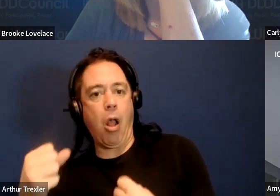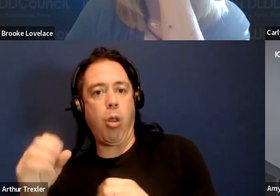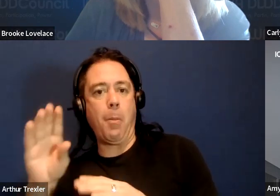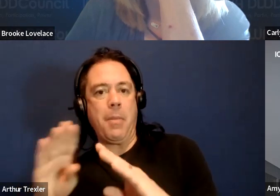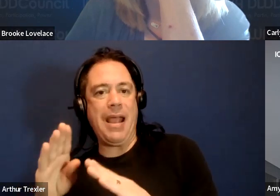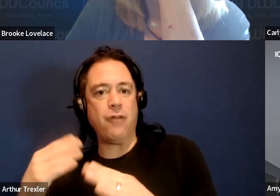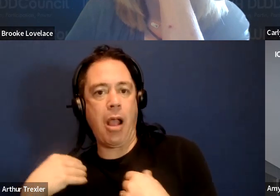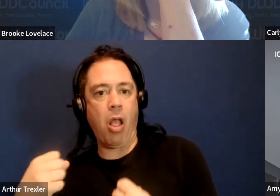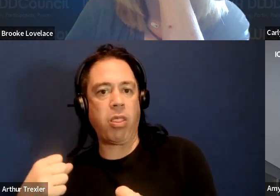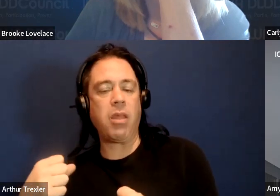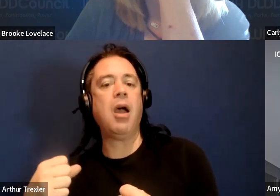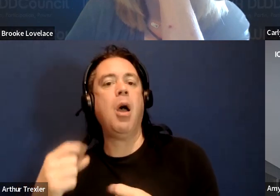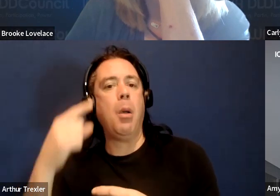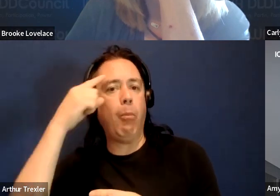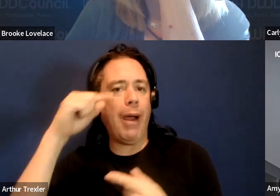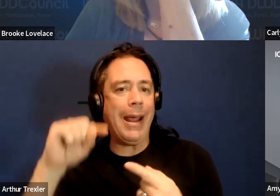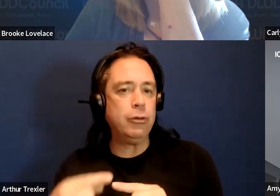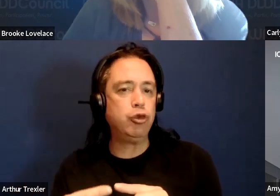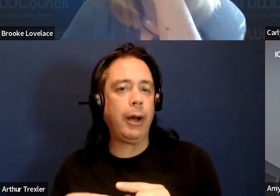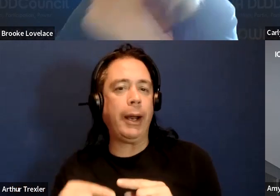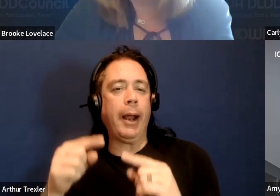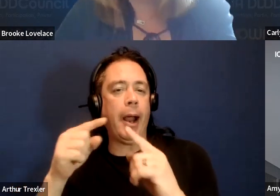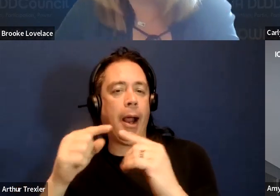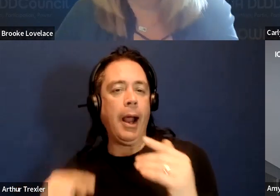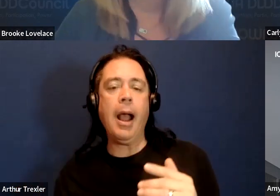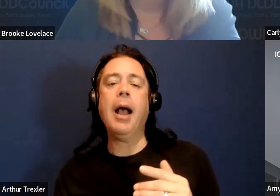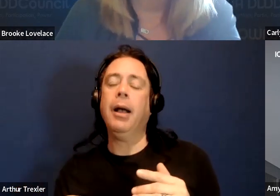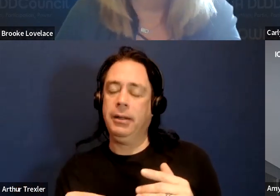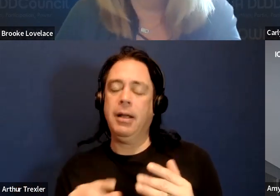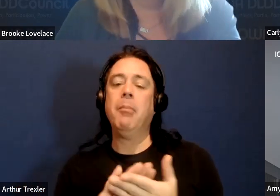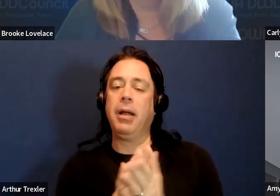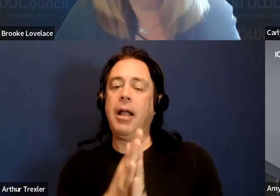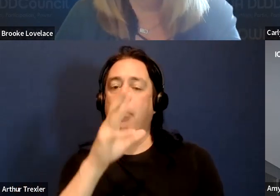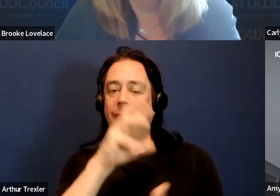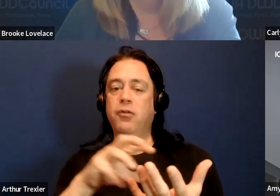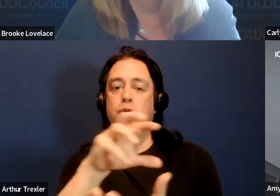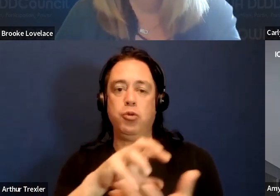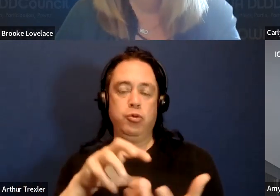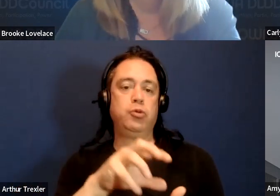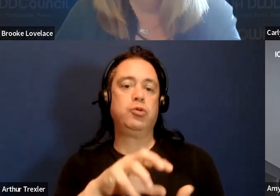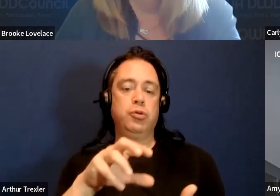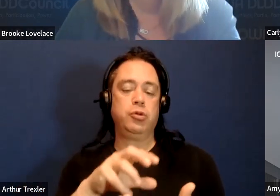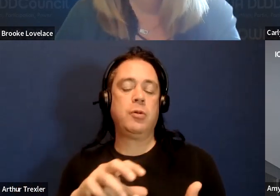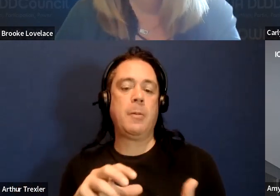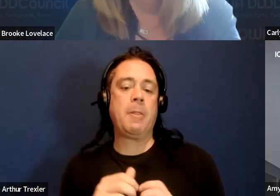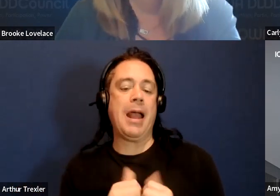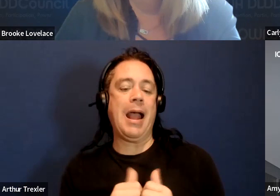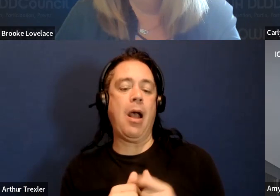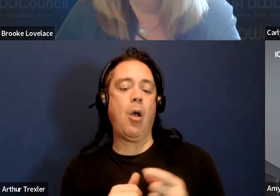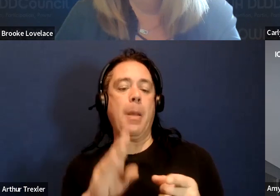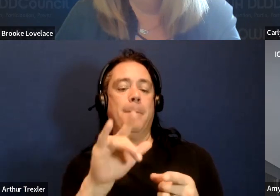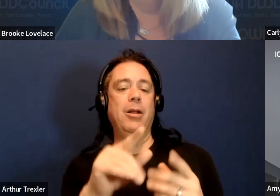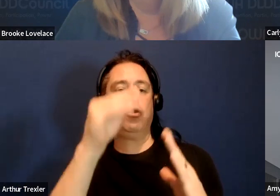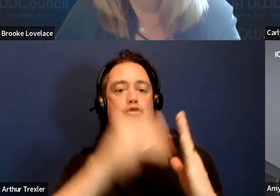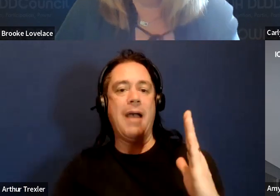and brain injury and all of this. It's gotten confusing because of the way the bill is